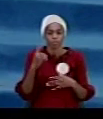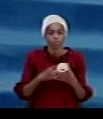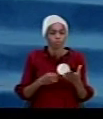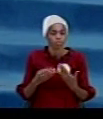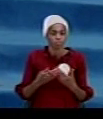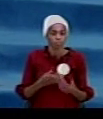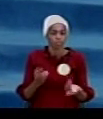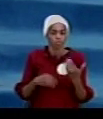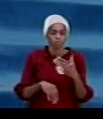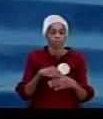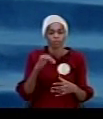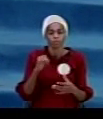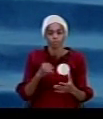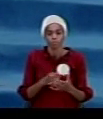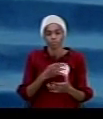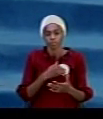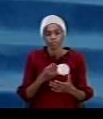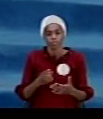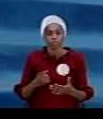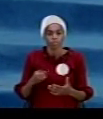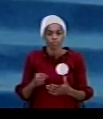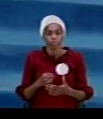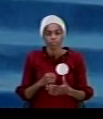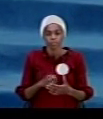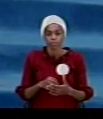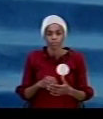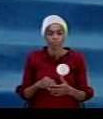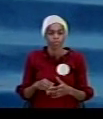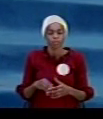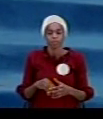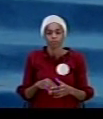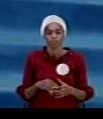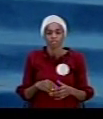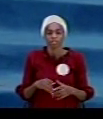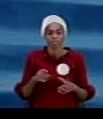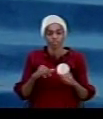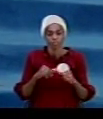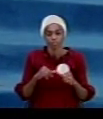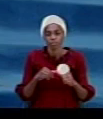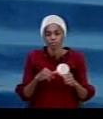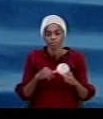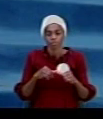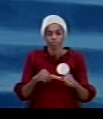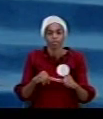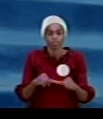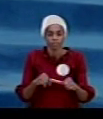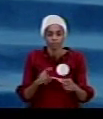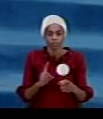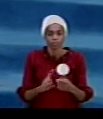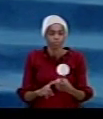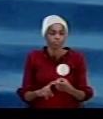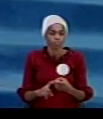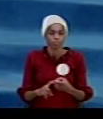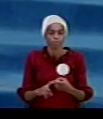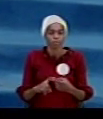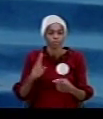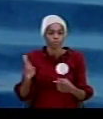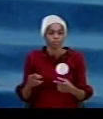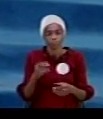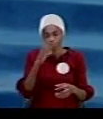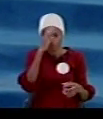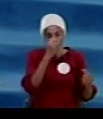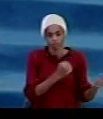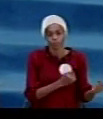it. I absconded. I continue to use faith that this thing has gone. I absconded. But